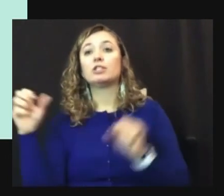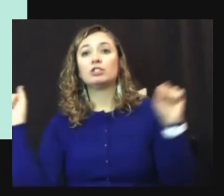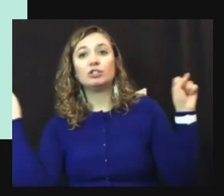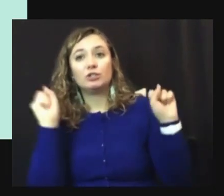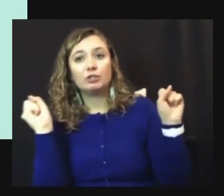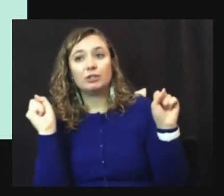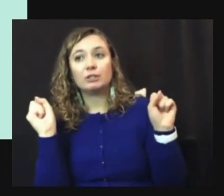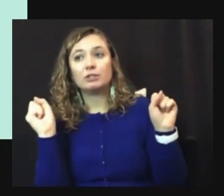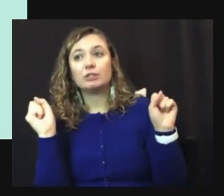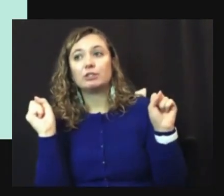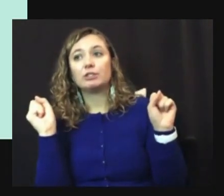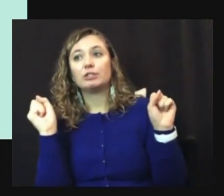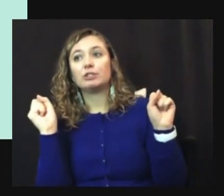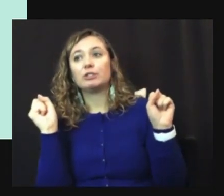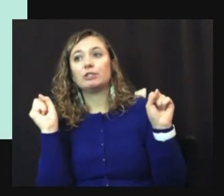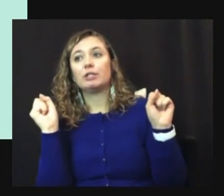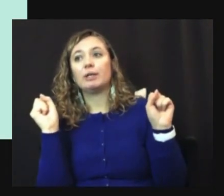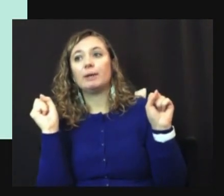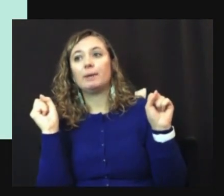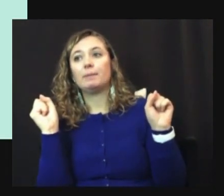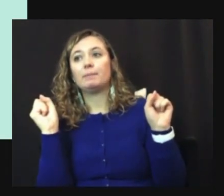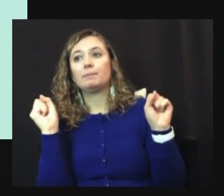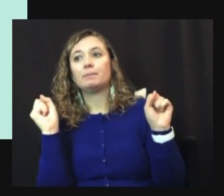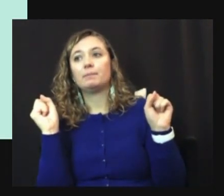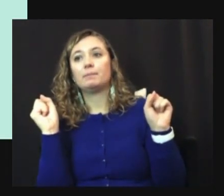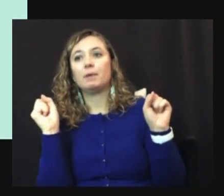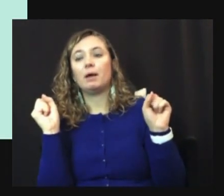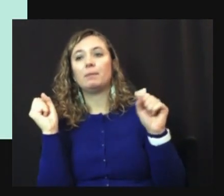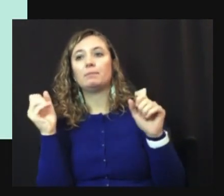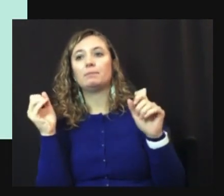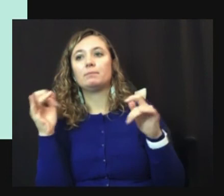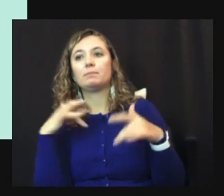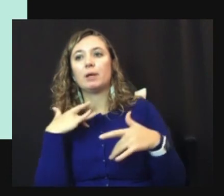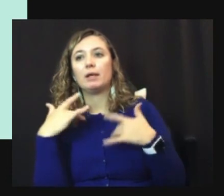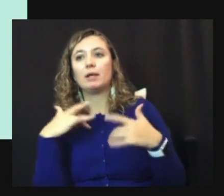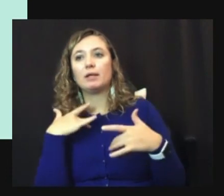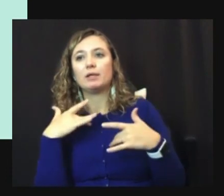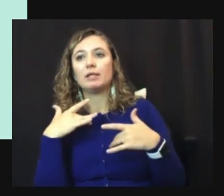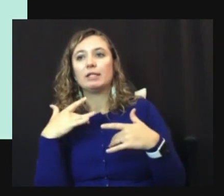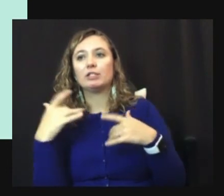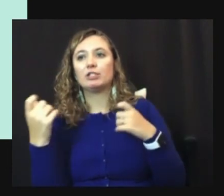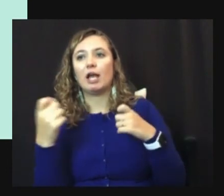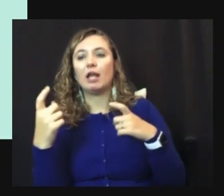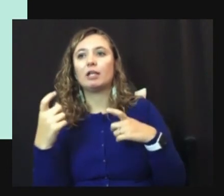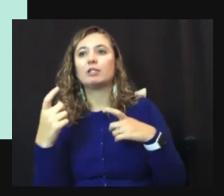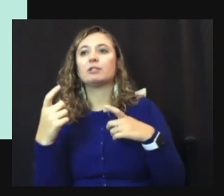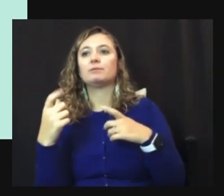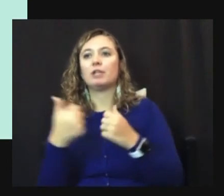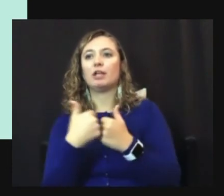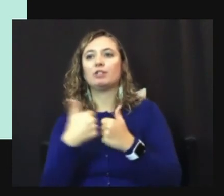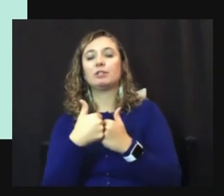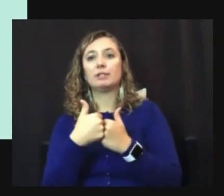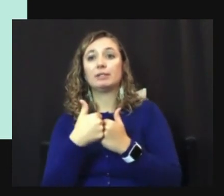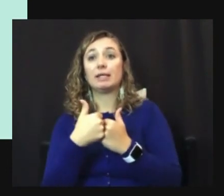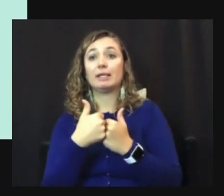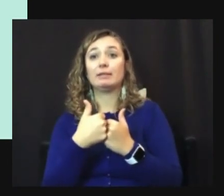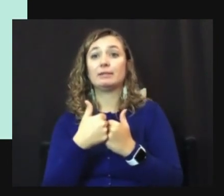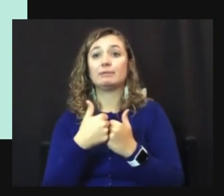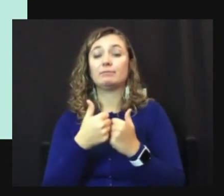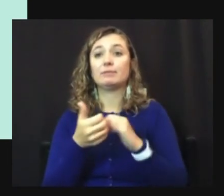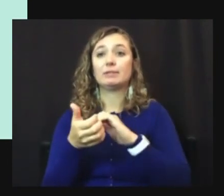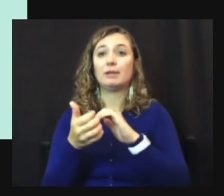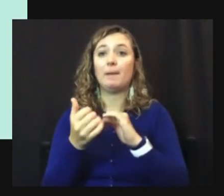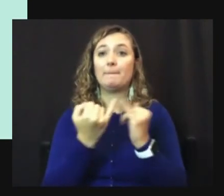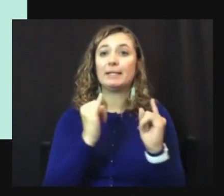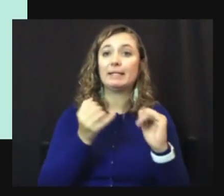her success and his in meeting that goal. So Lynn's husband reminds her that coffee beans are important